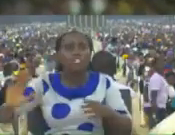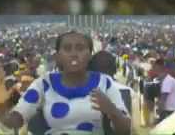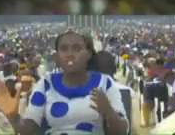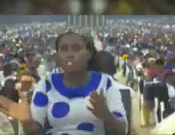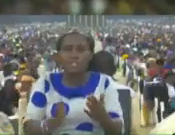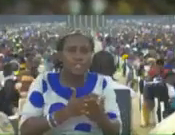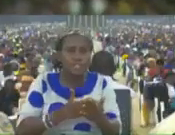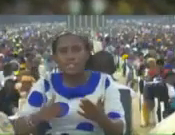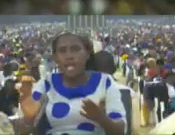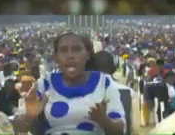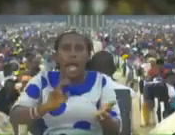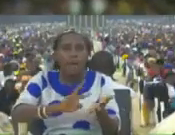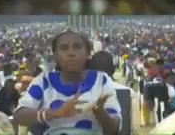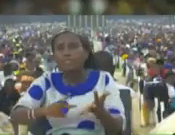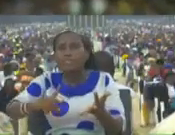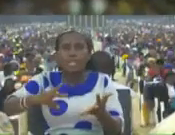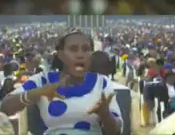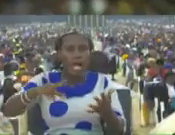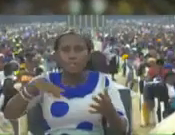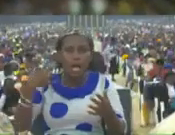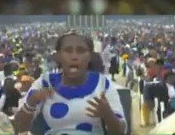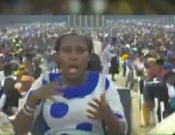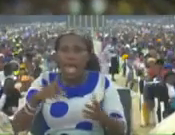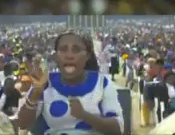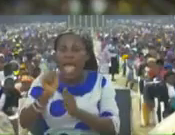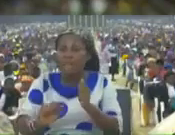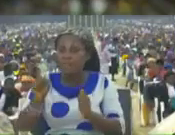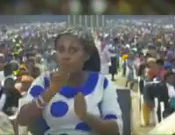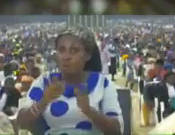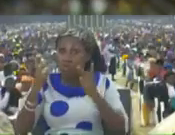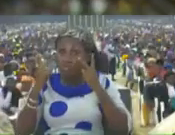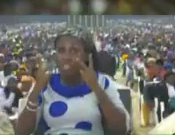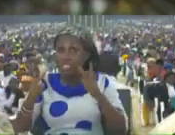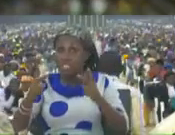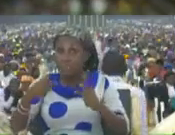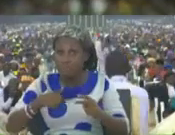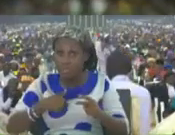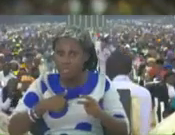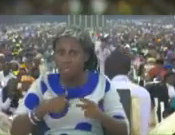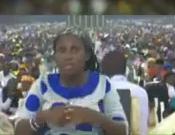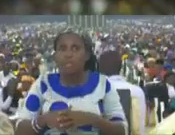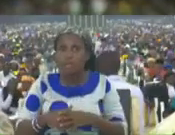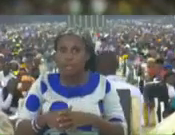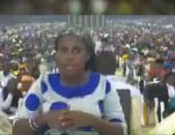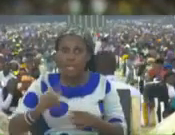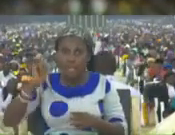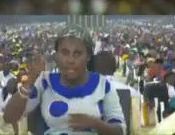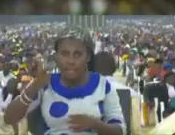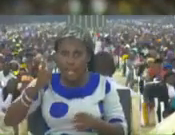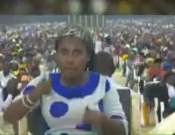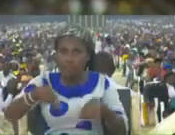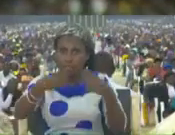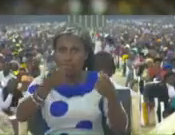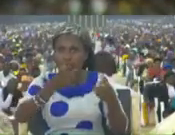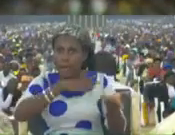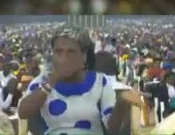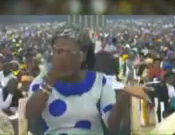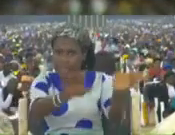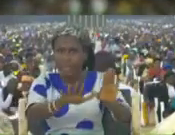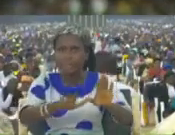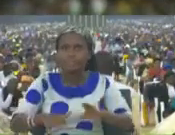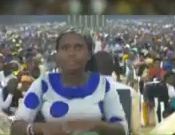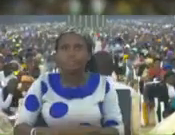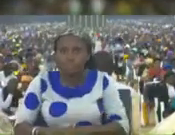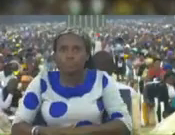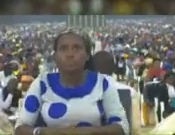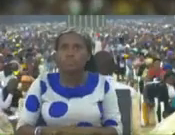will notice me. And then return home and die. He said, I will attend my own